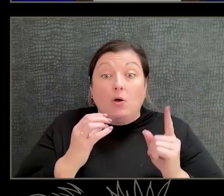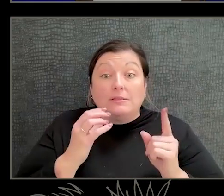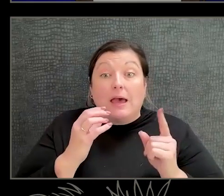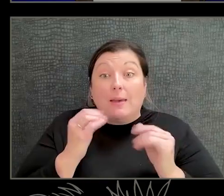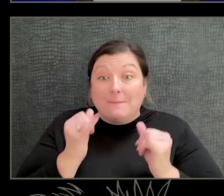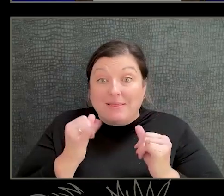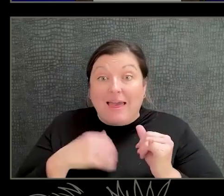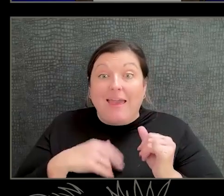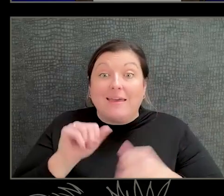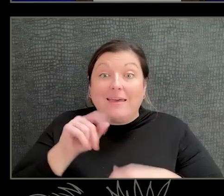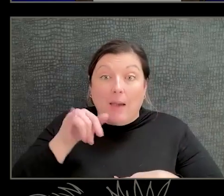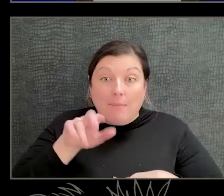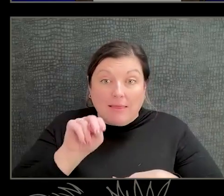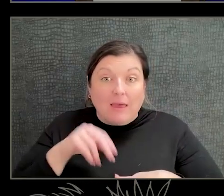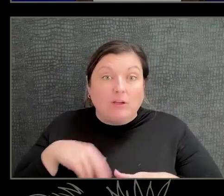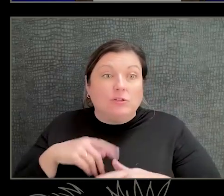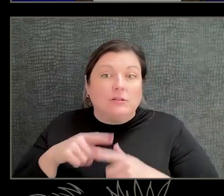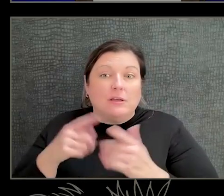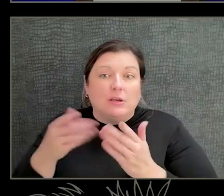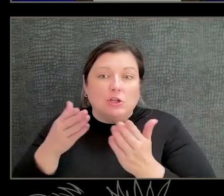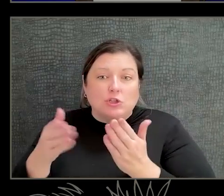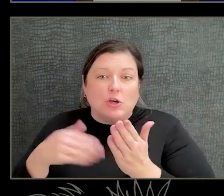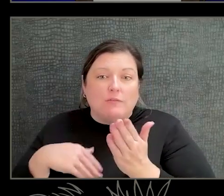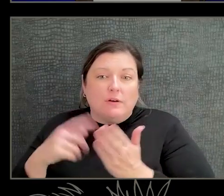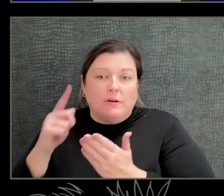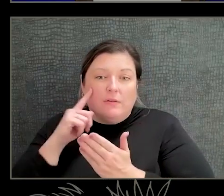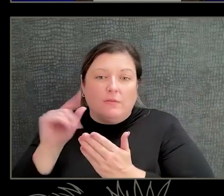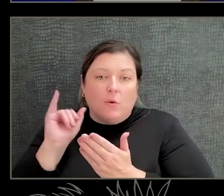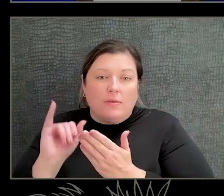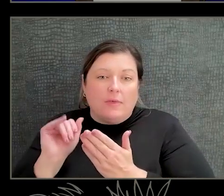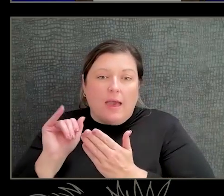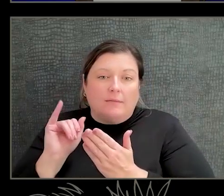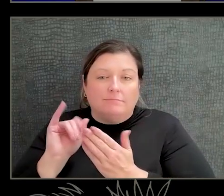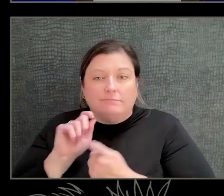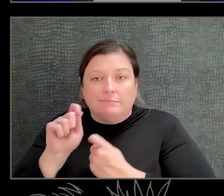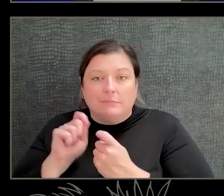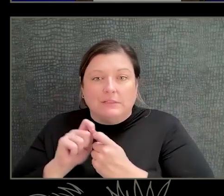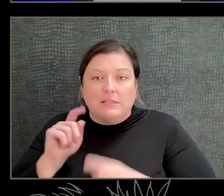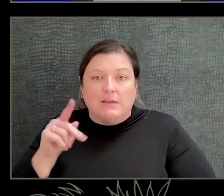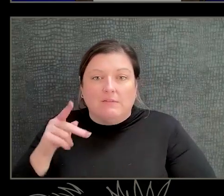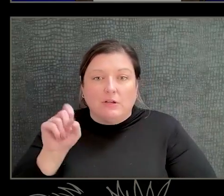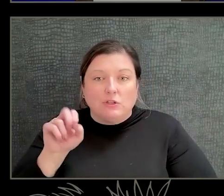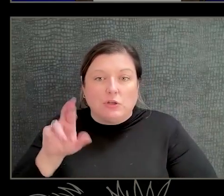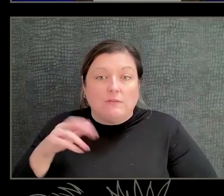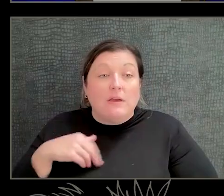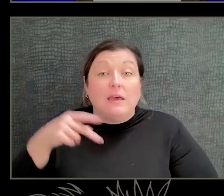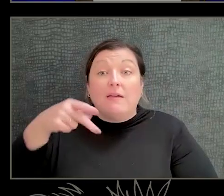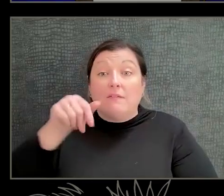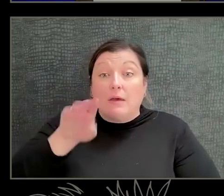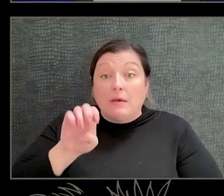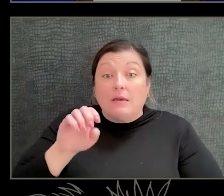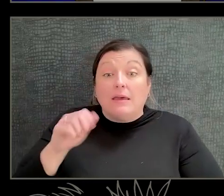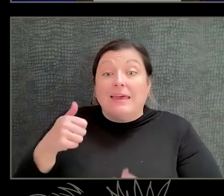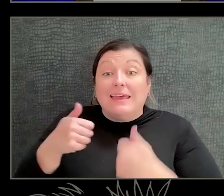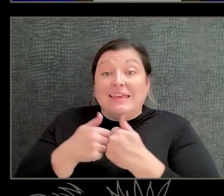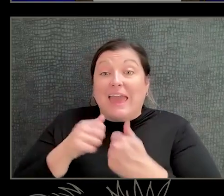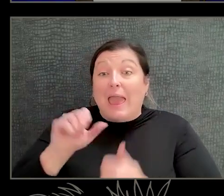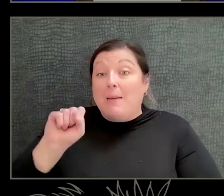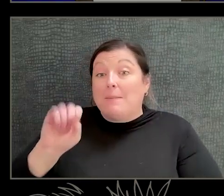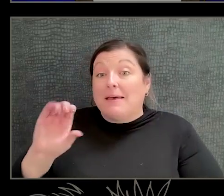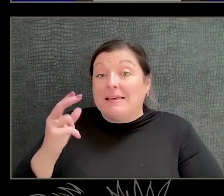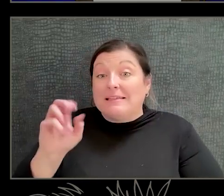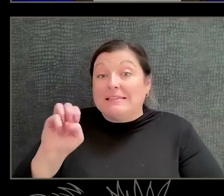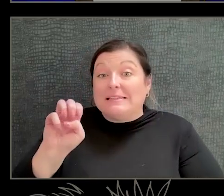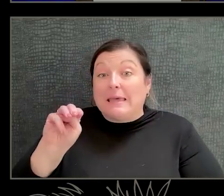And on the server, well, it's the PartyKit server. And then there is a package called game schemas that has